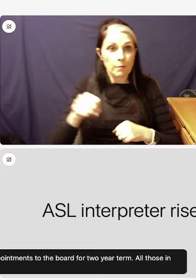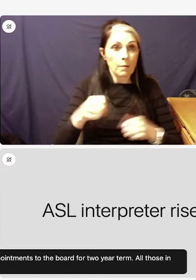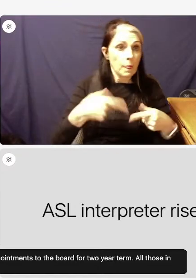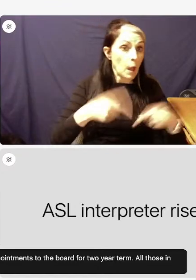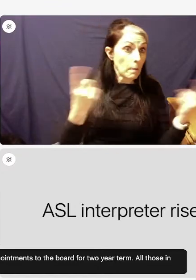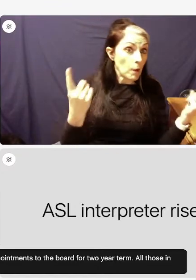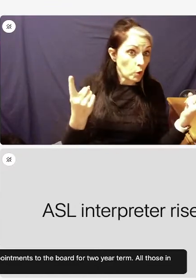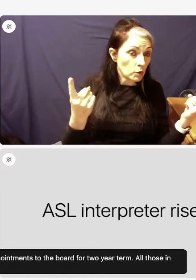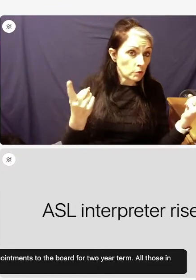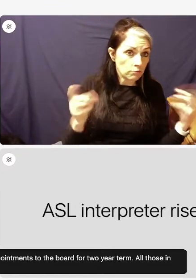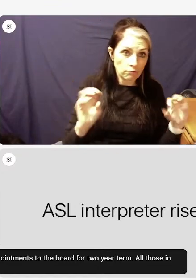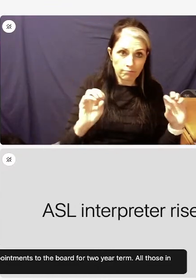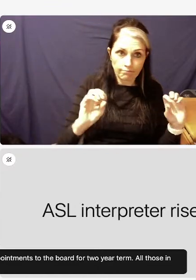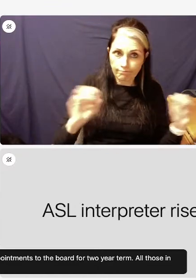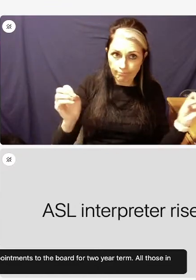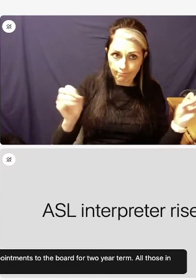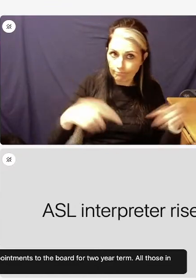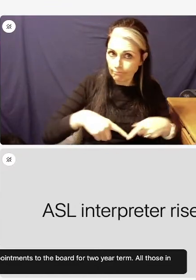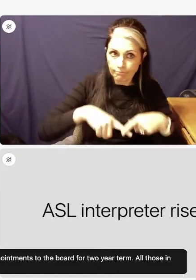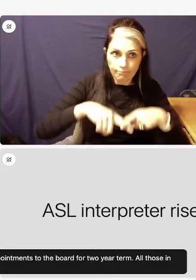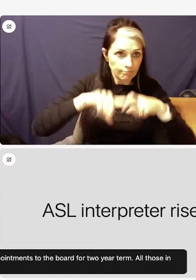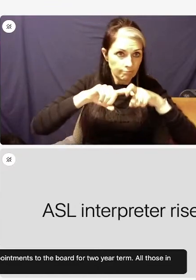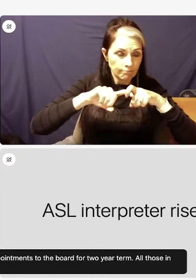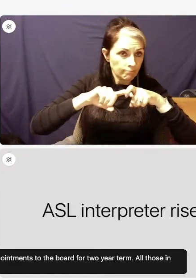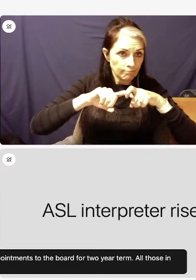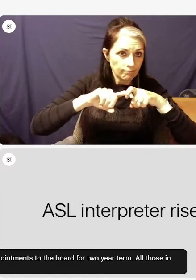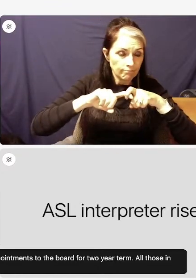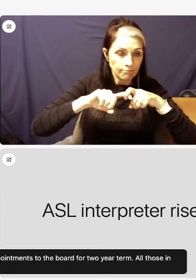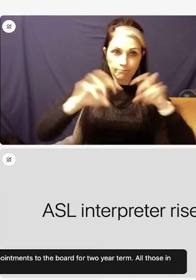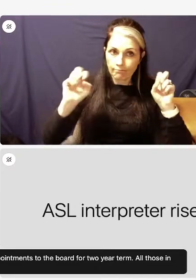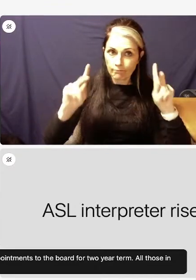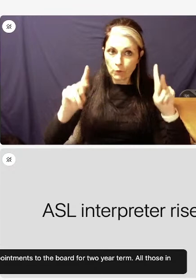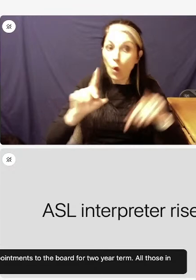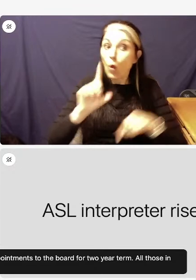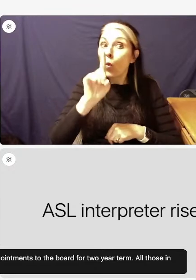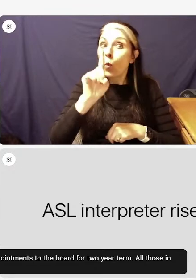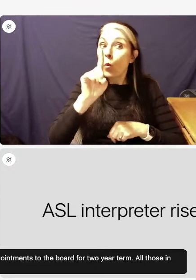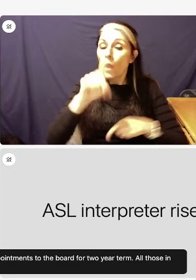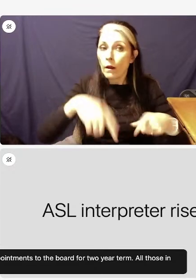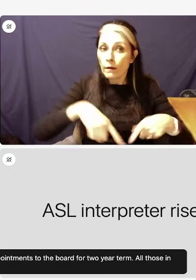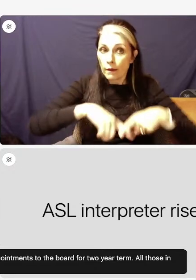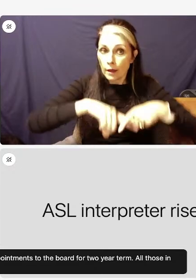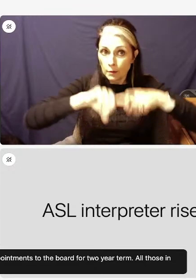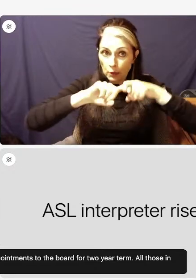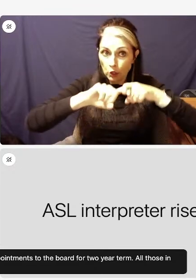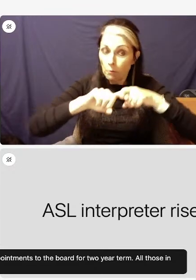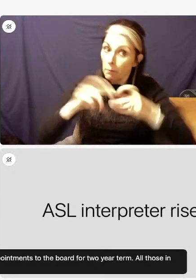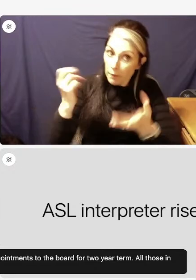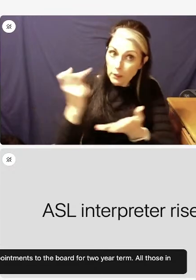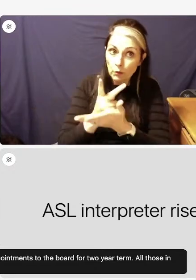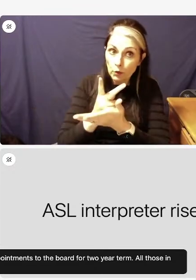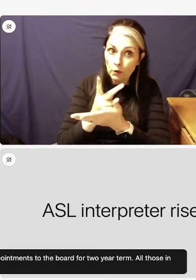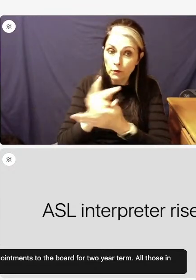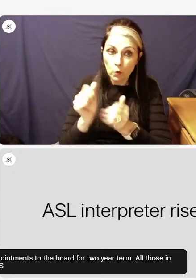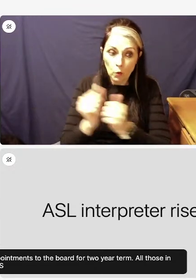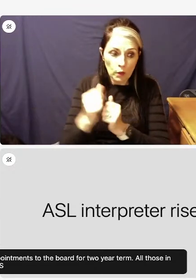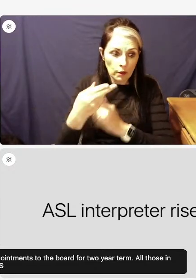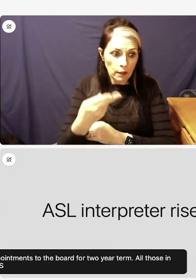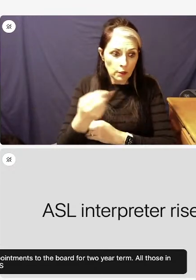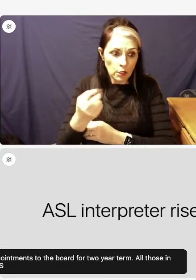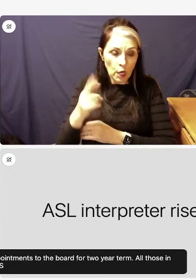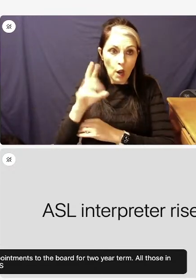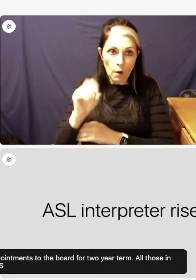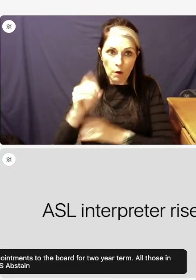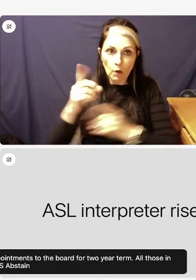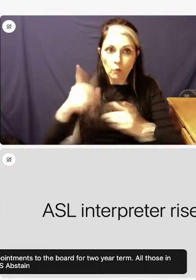opposed any extensions okay one abstention so it is approved with ms haro abstaining